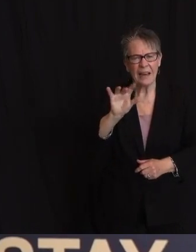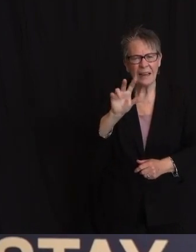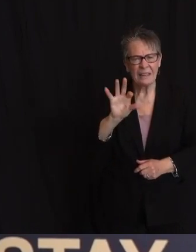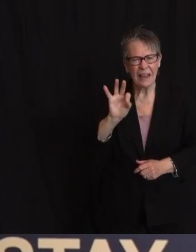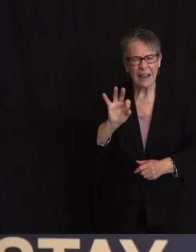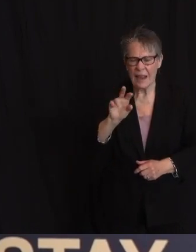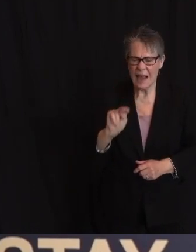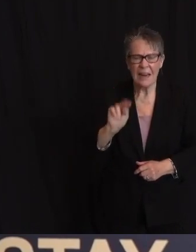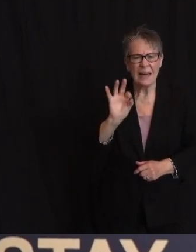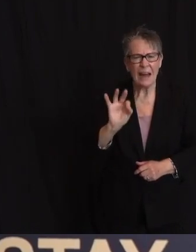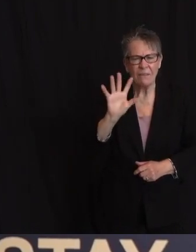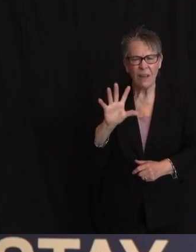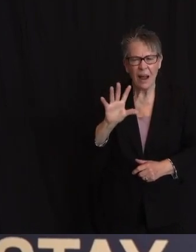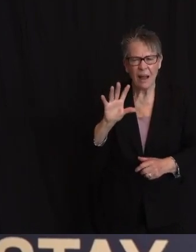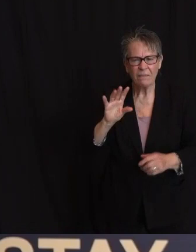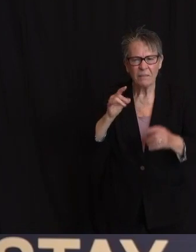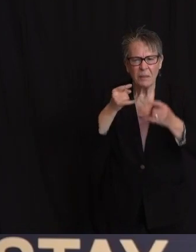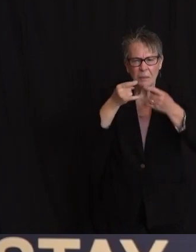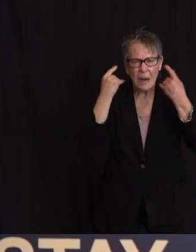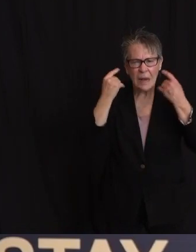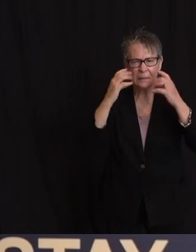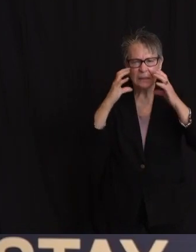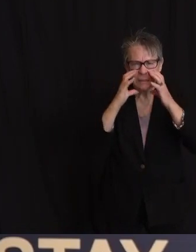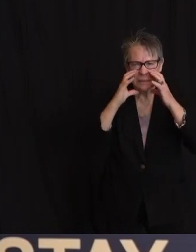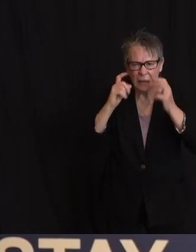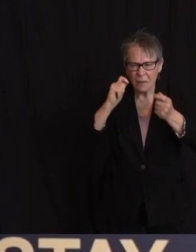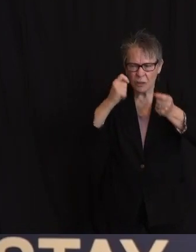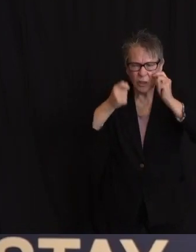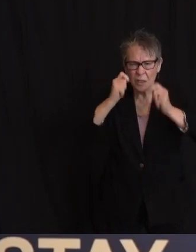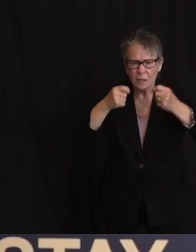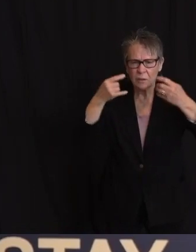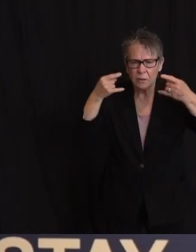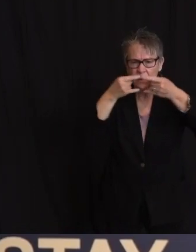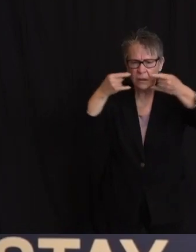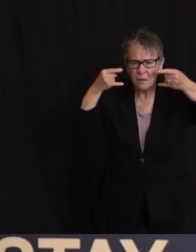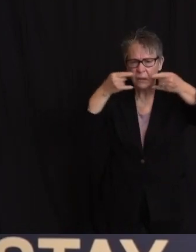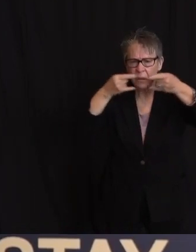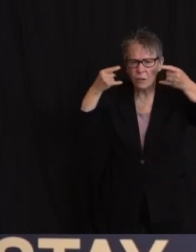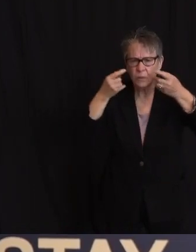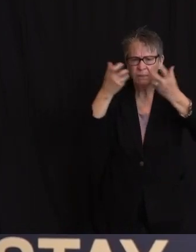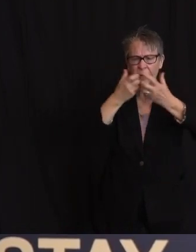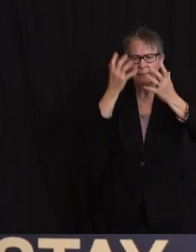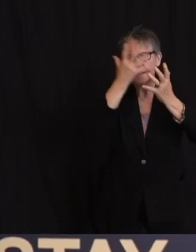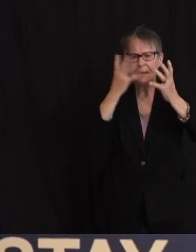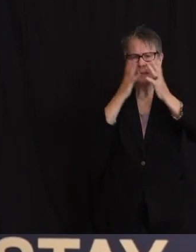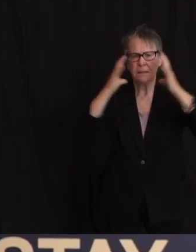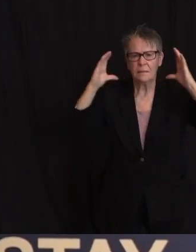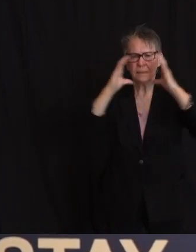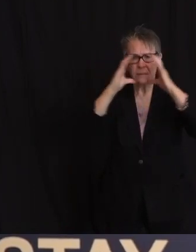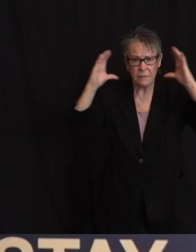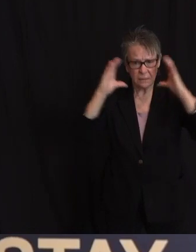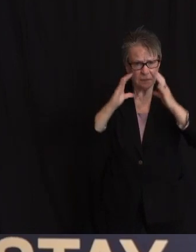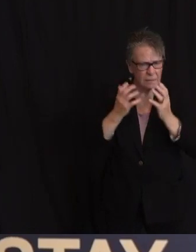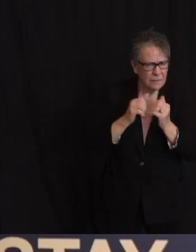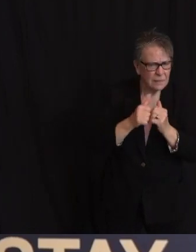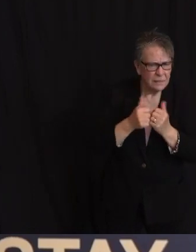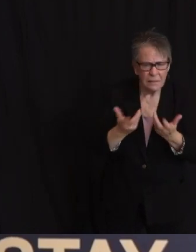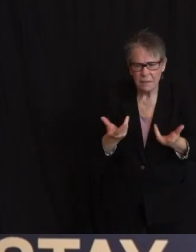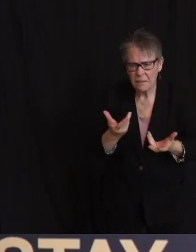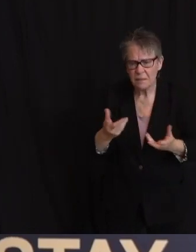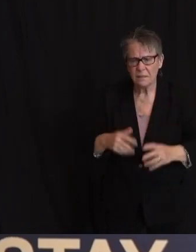They're more anxious to get out in the field and to see as many organizations as possible, particularly in the northern part